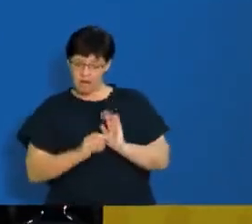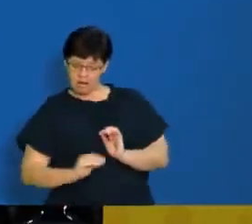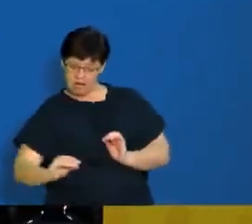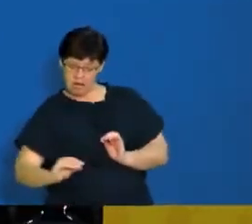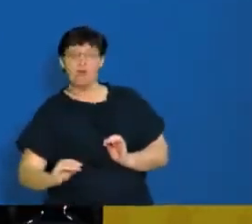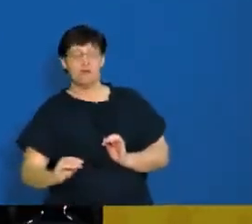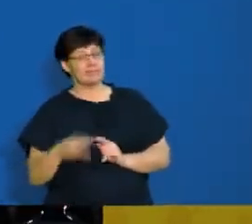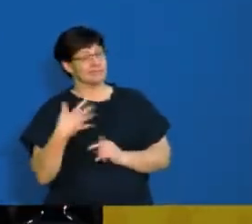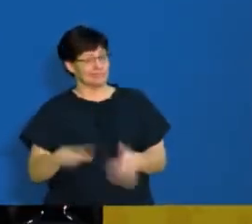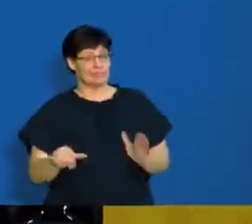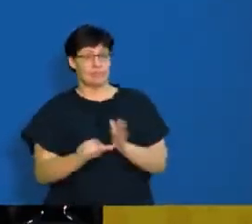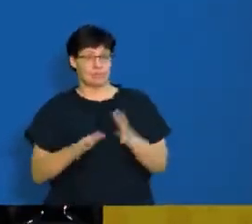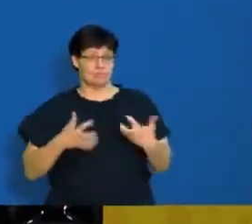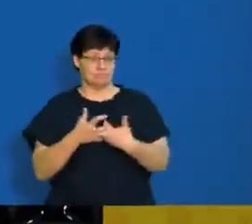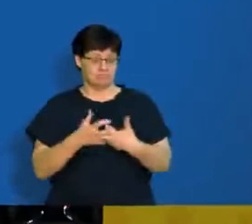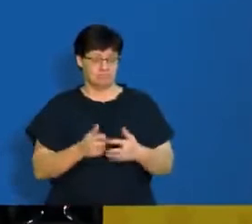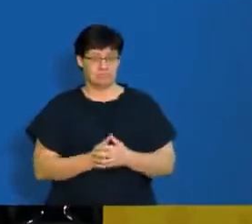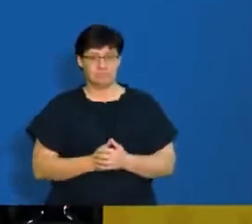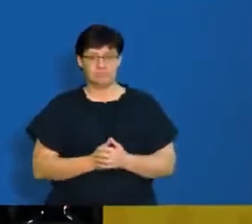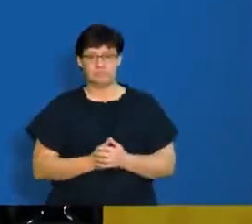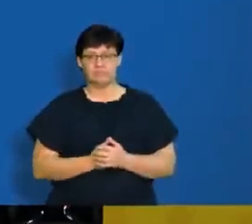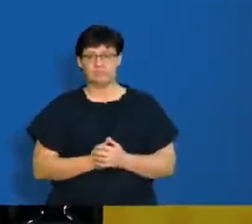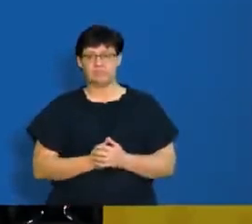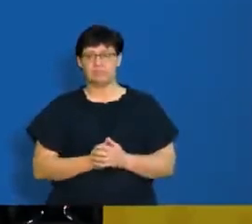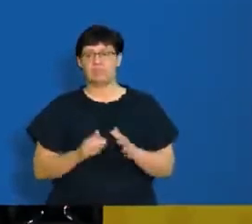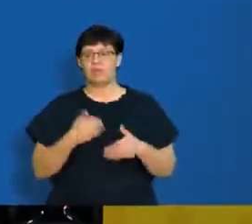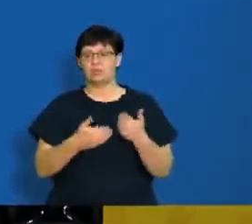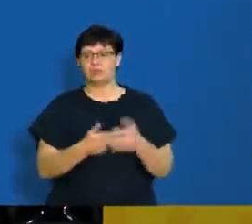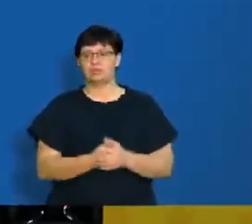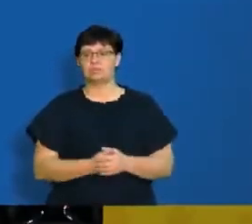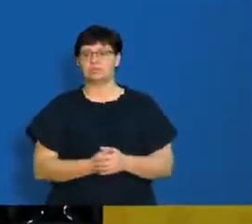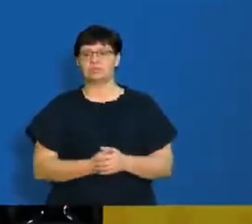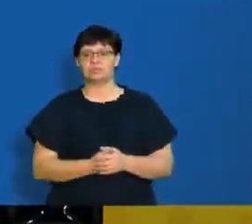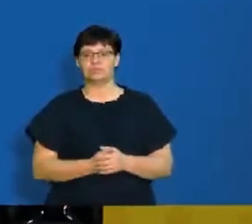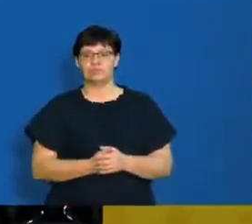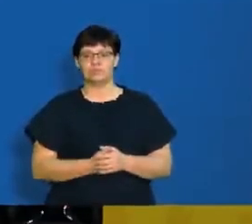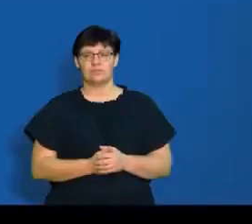That is very important. Okay, let's carry on.